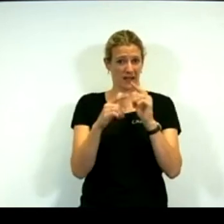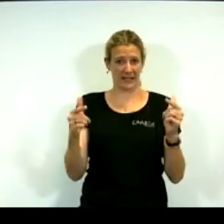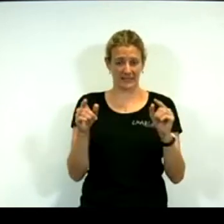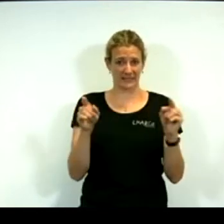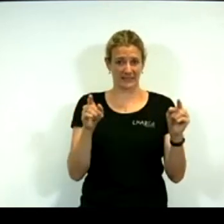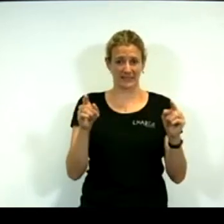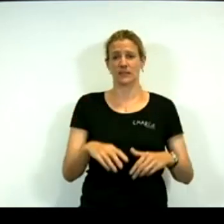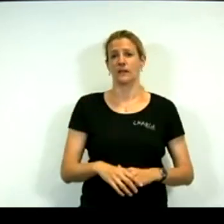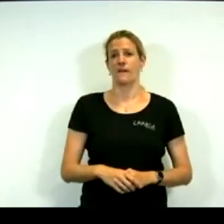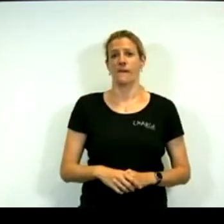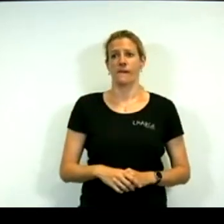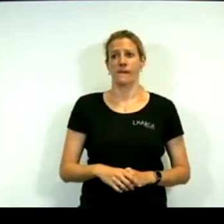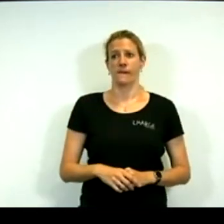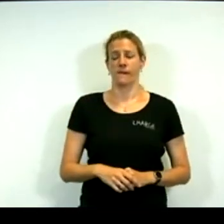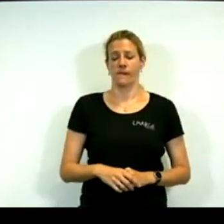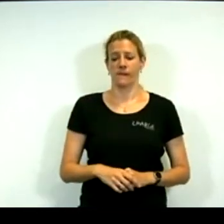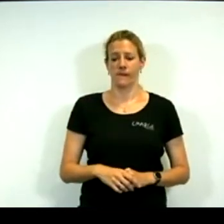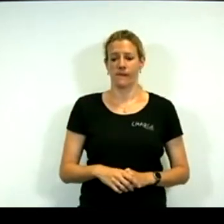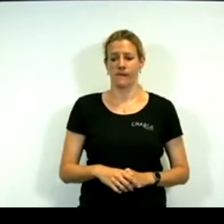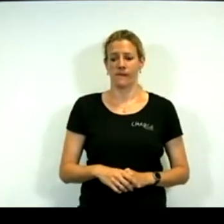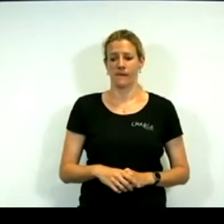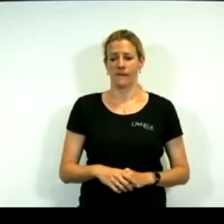That's what the question says, yeah. Yeah.